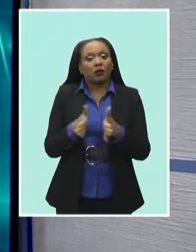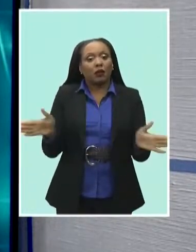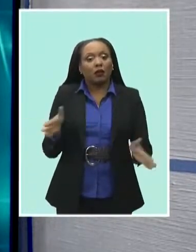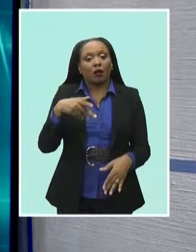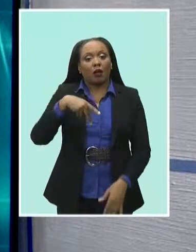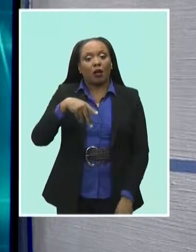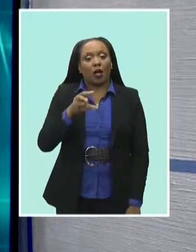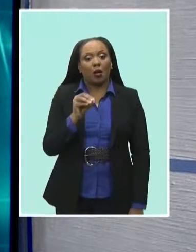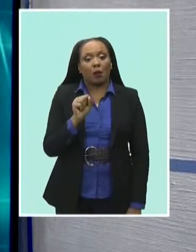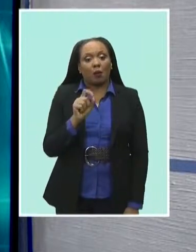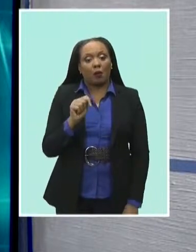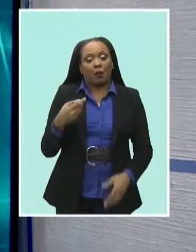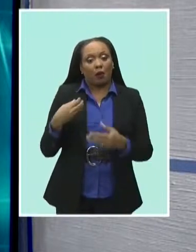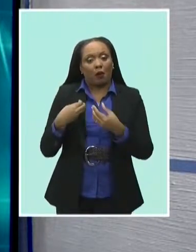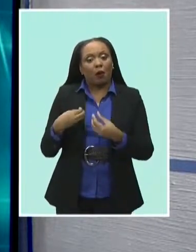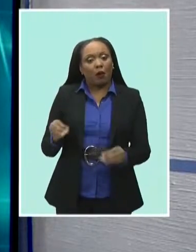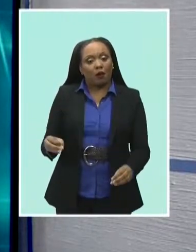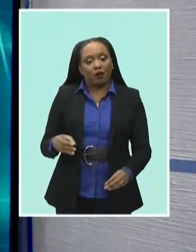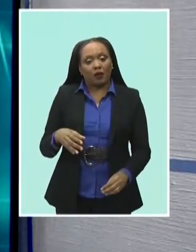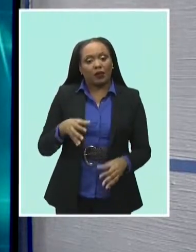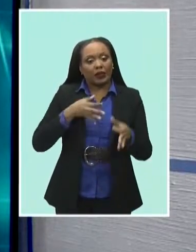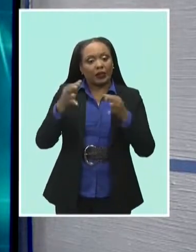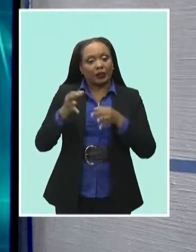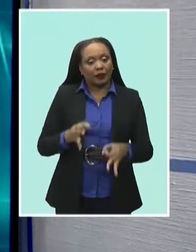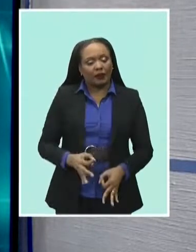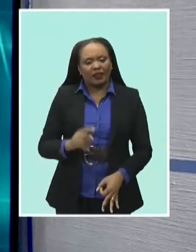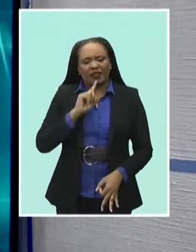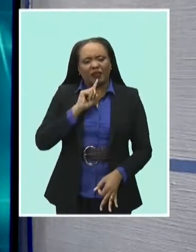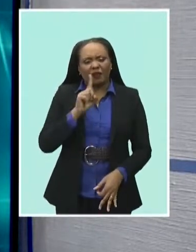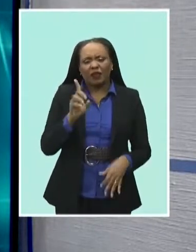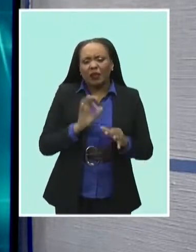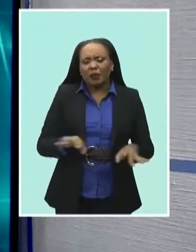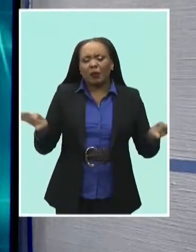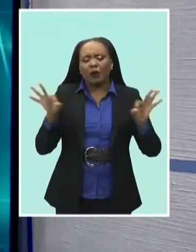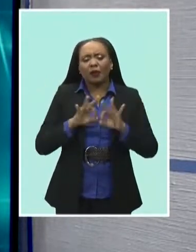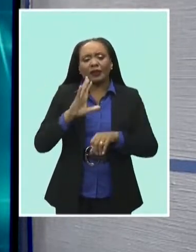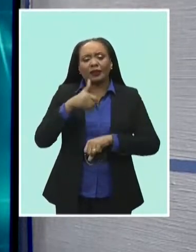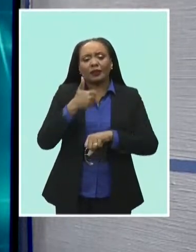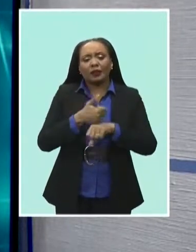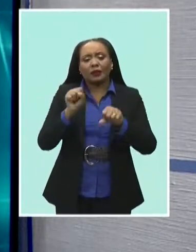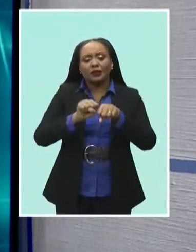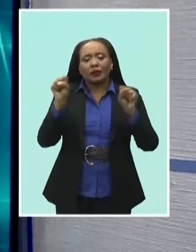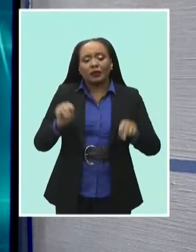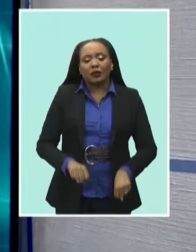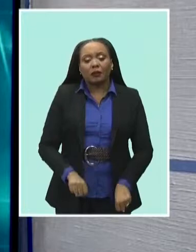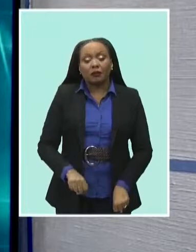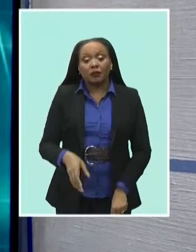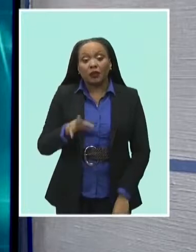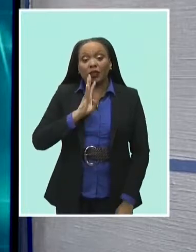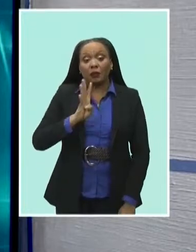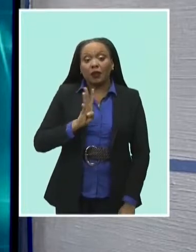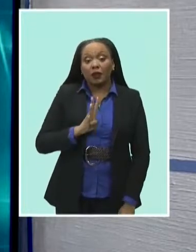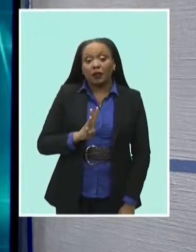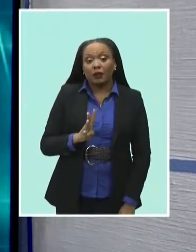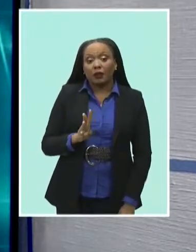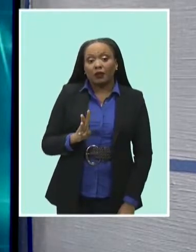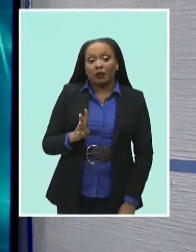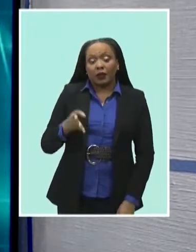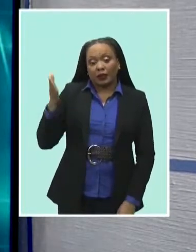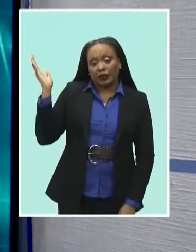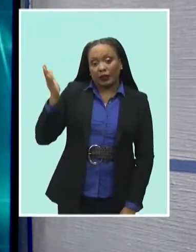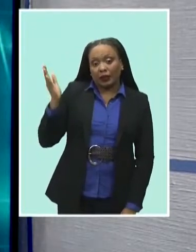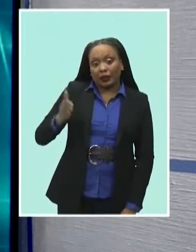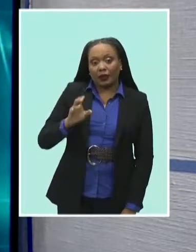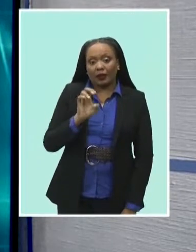EMS cooperative, Patrick Richon, stressed that the importance of such a system. He was speaking during an EMS symposium at the